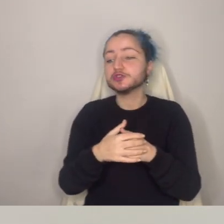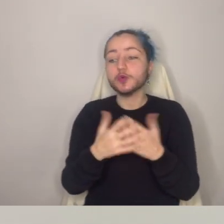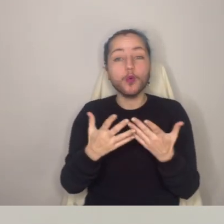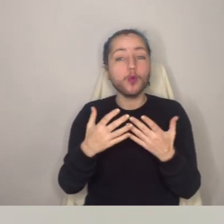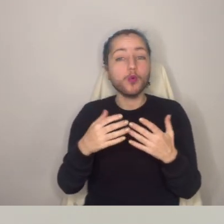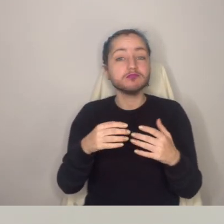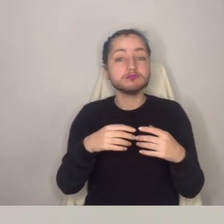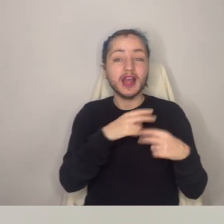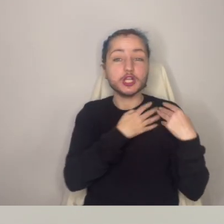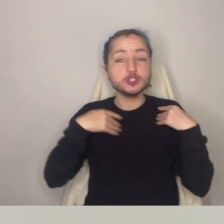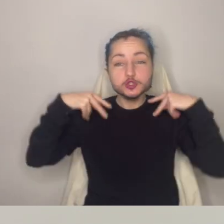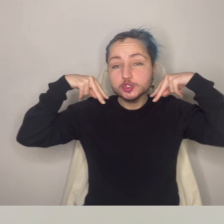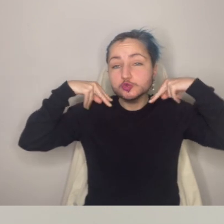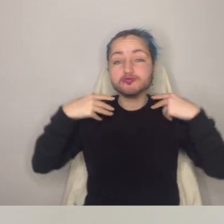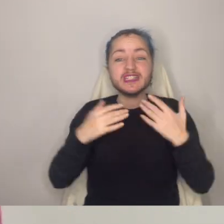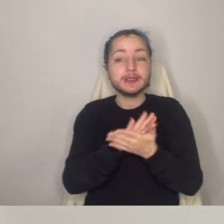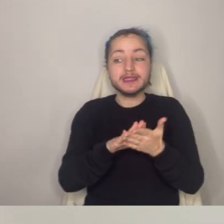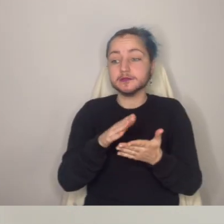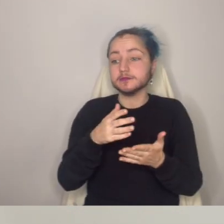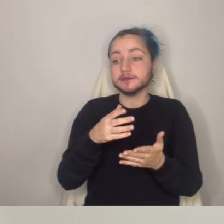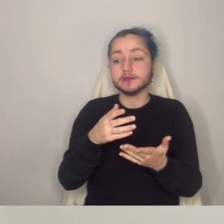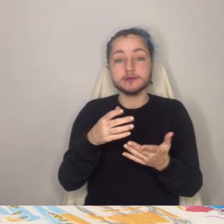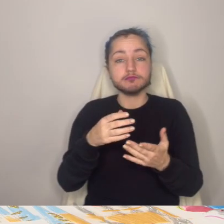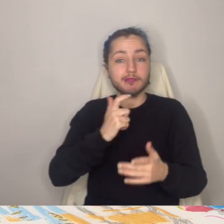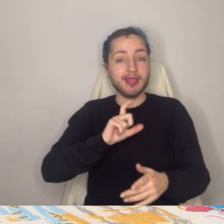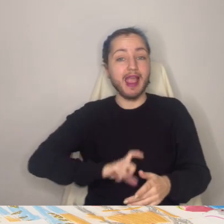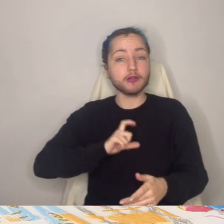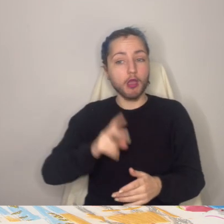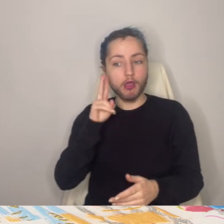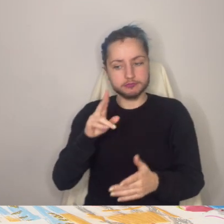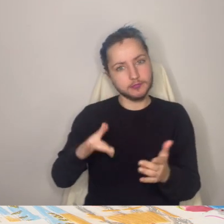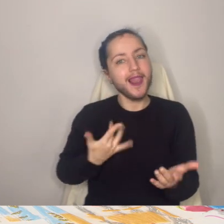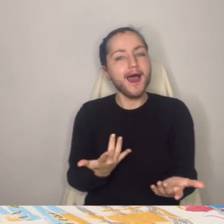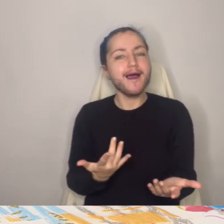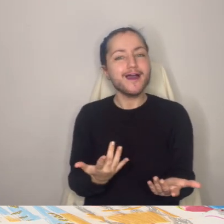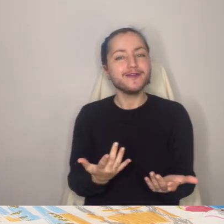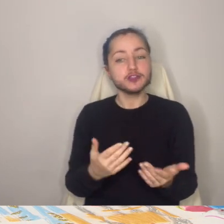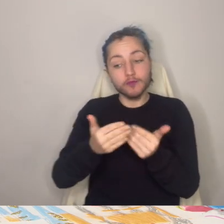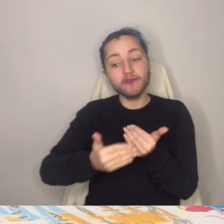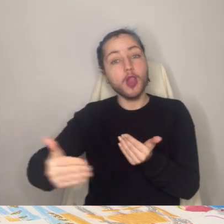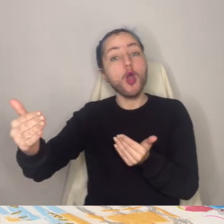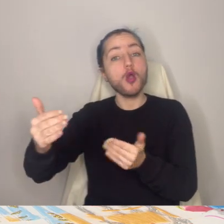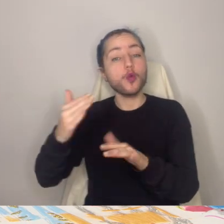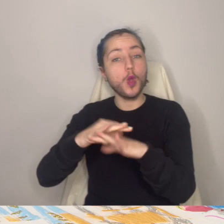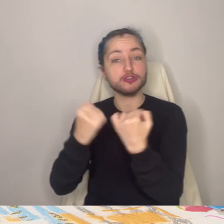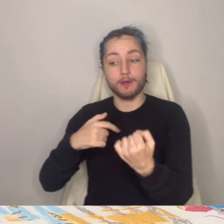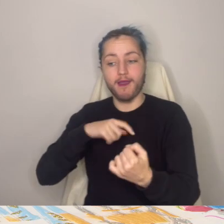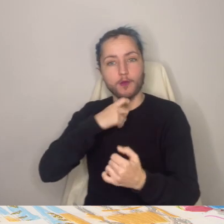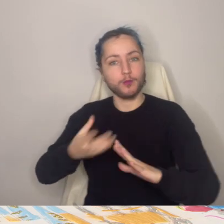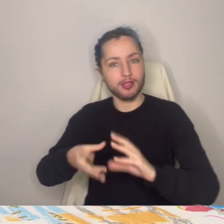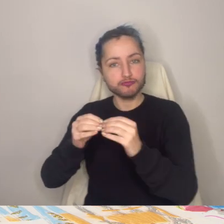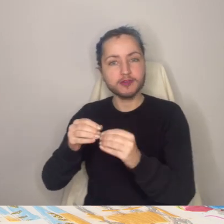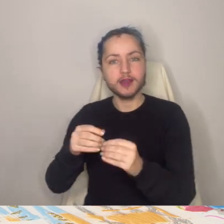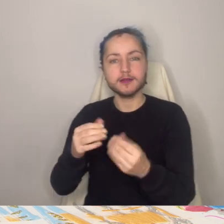things like accessories really helps to bring the characters to life. And in the longer workshop, the live workshop that I'm going to be doing, this is when